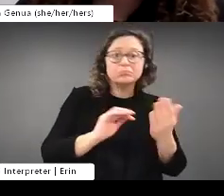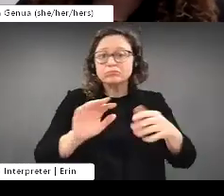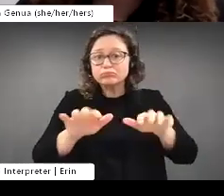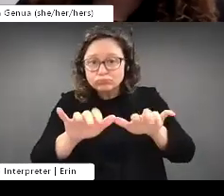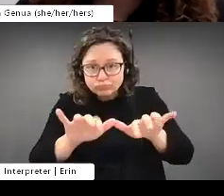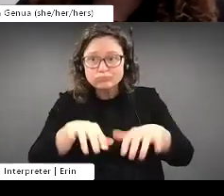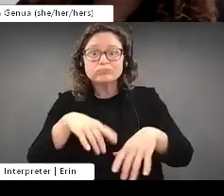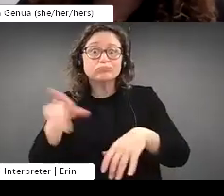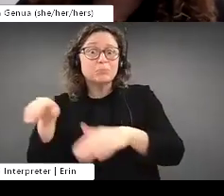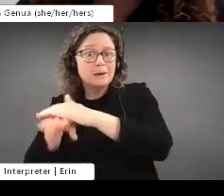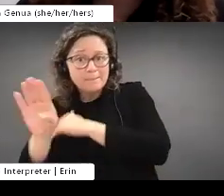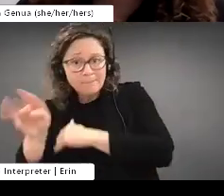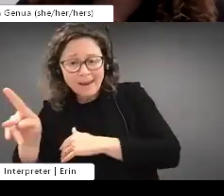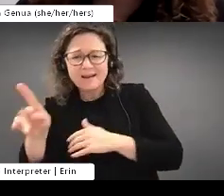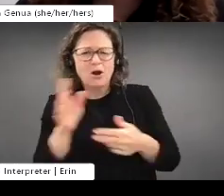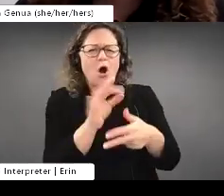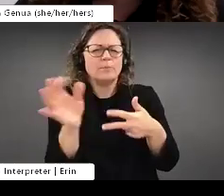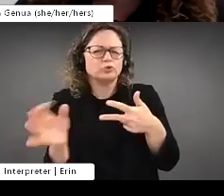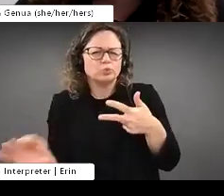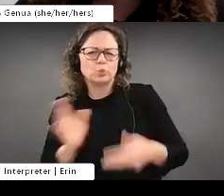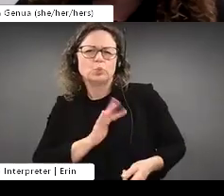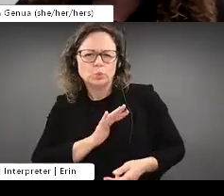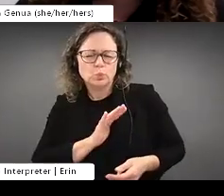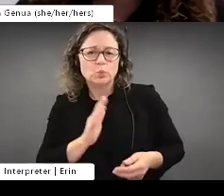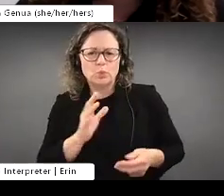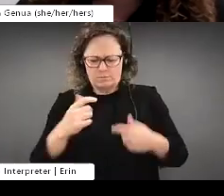to whatever they're comfortable with as well.